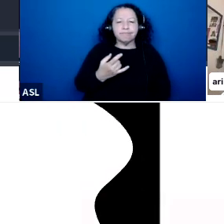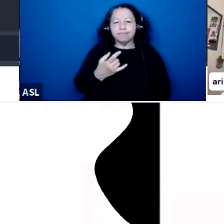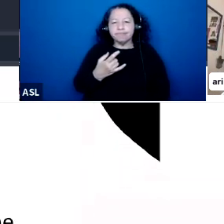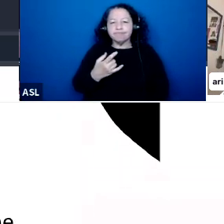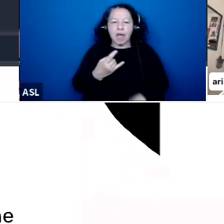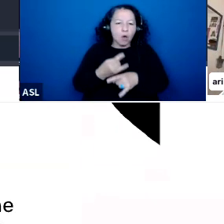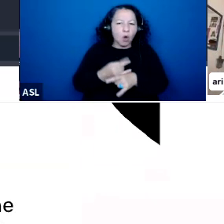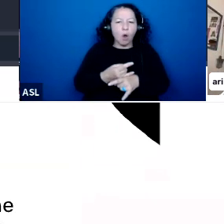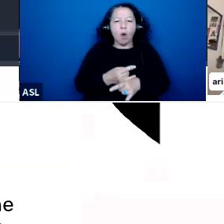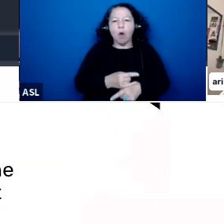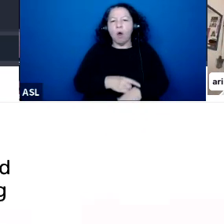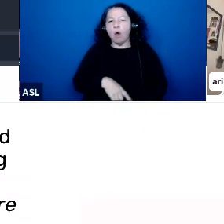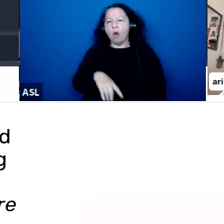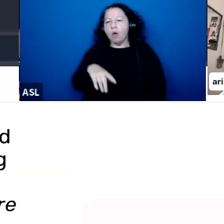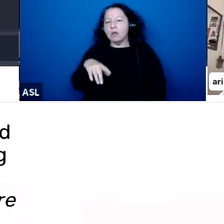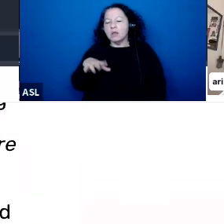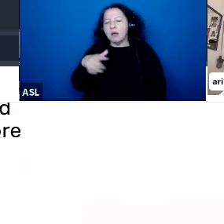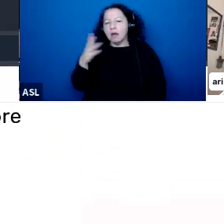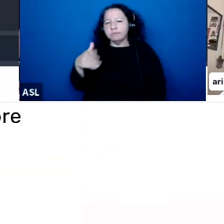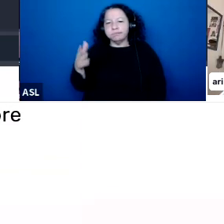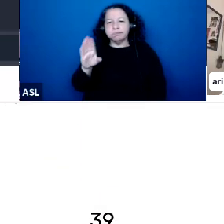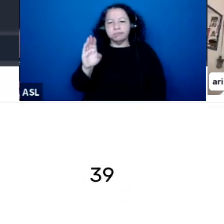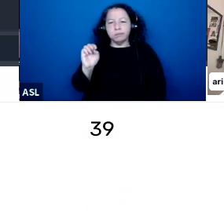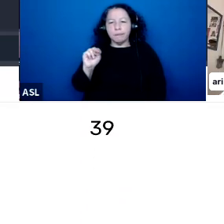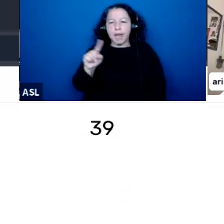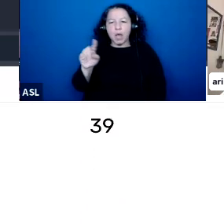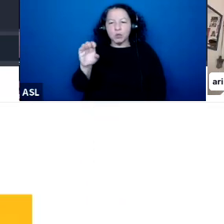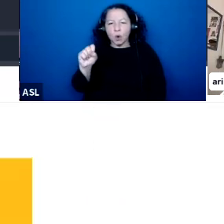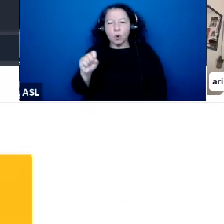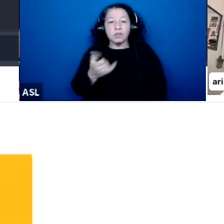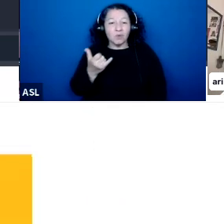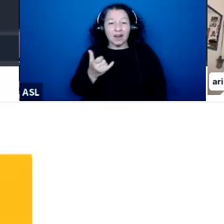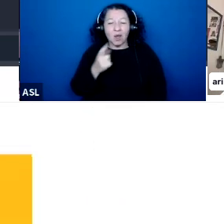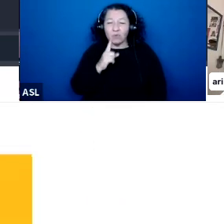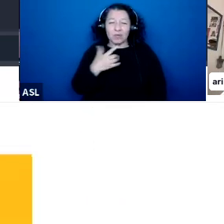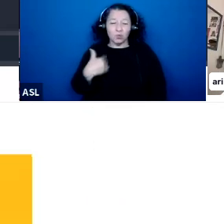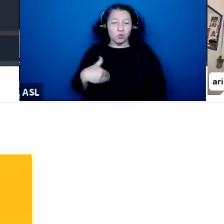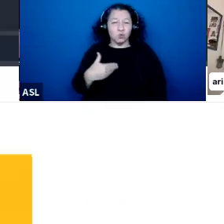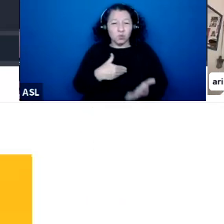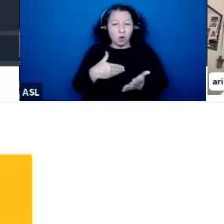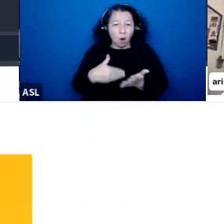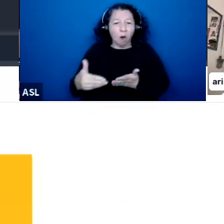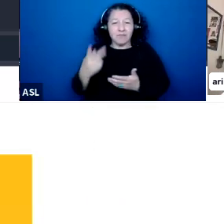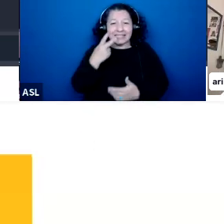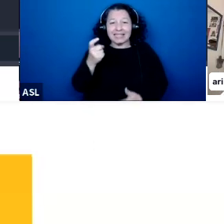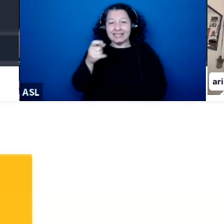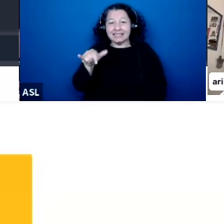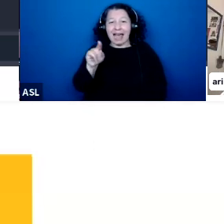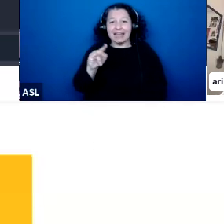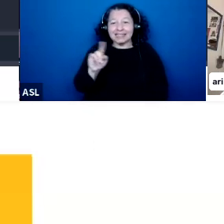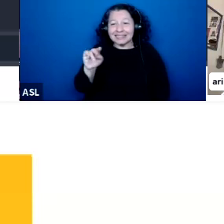alcohol, benzos. Uh, right now, a really big thing is xylazine or